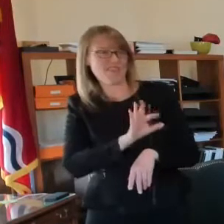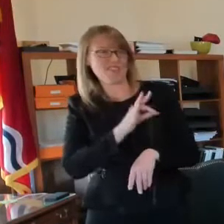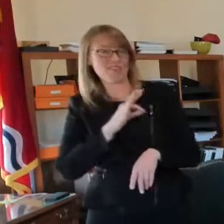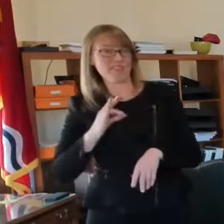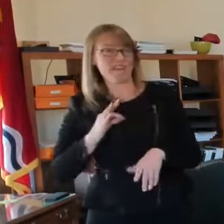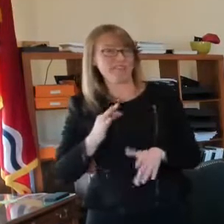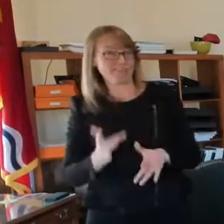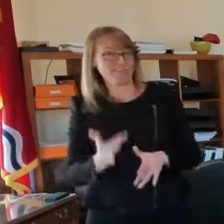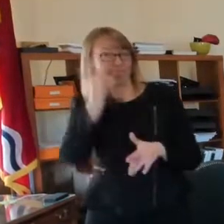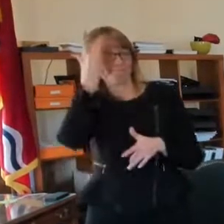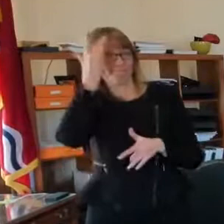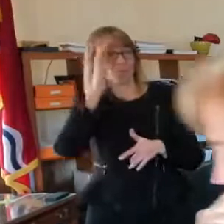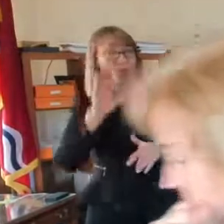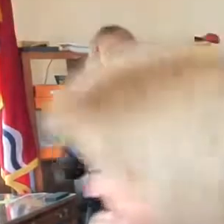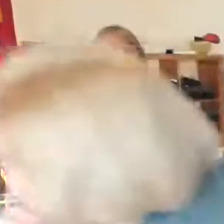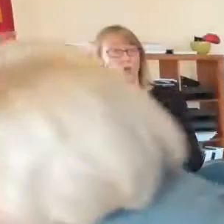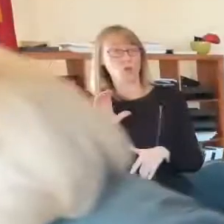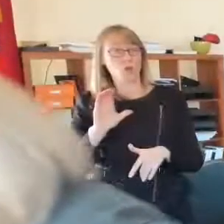Well,